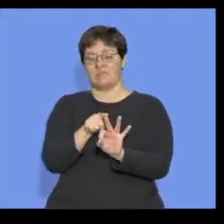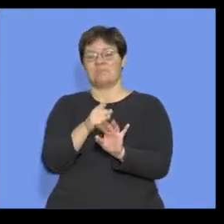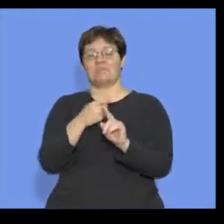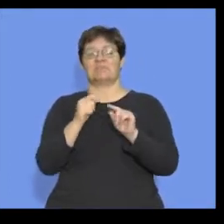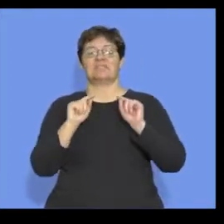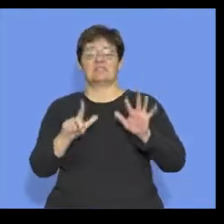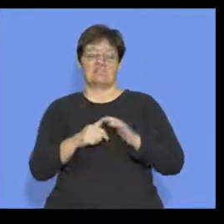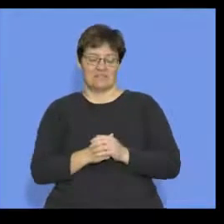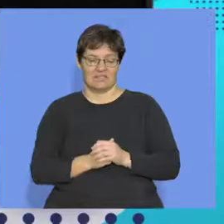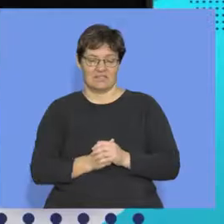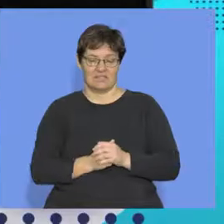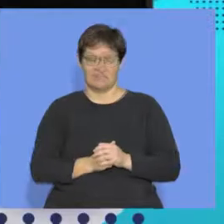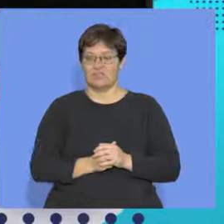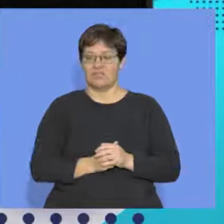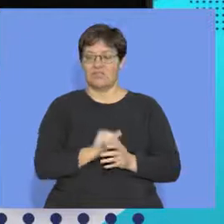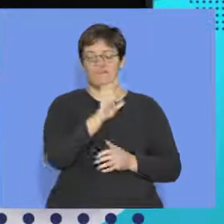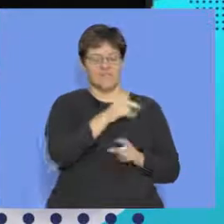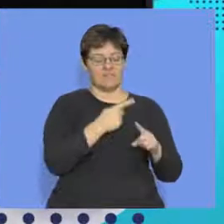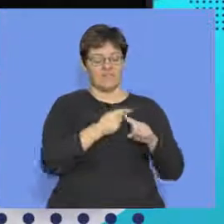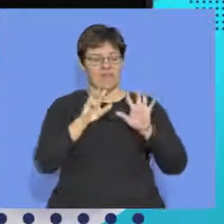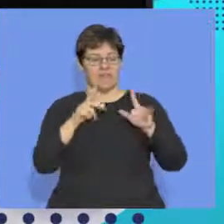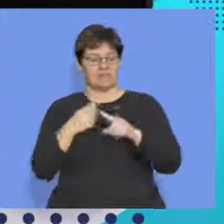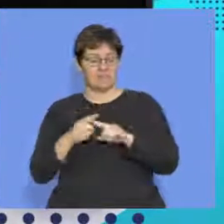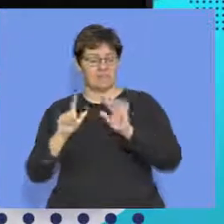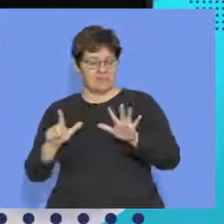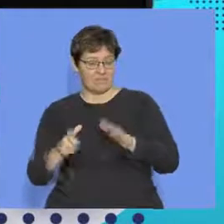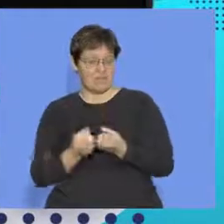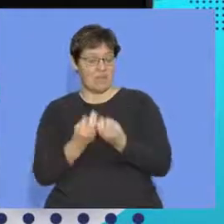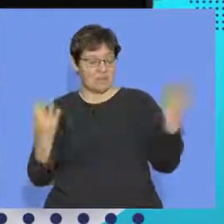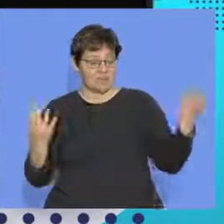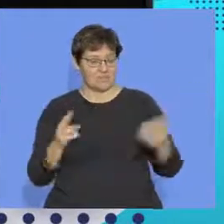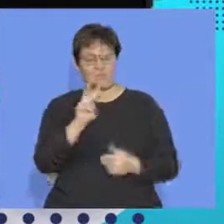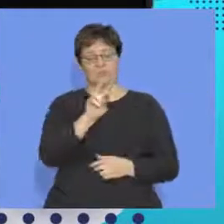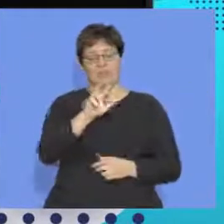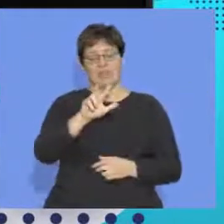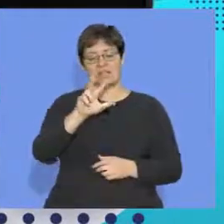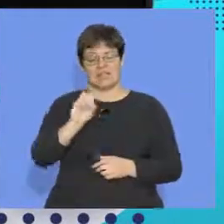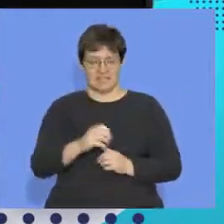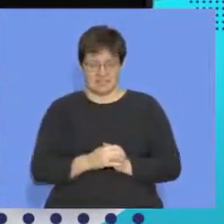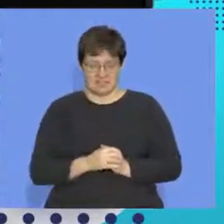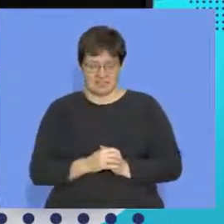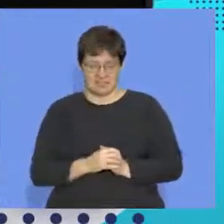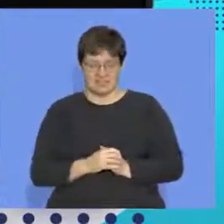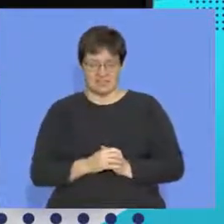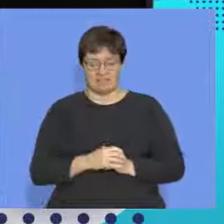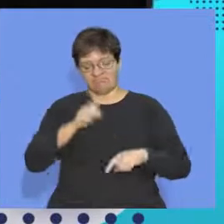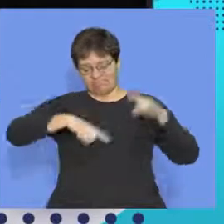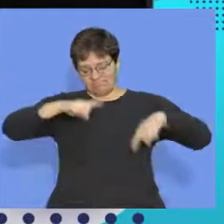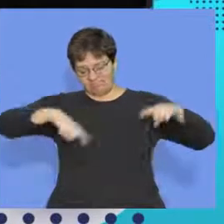by 7. And if we multiply 5 times 8 times 7, we get